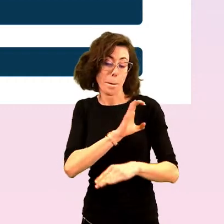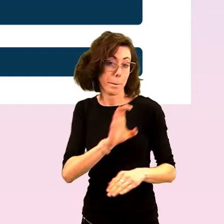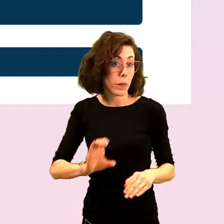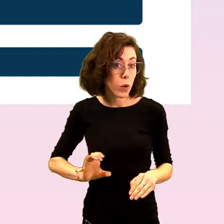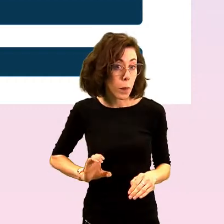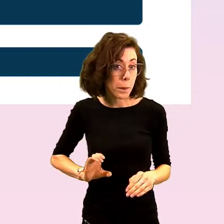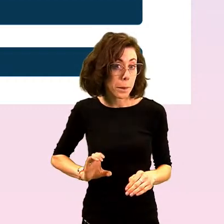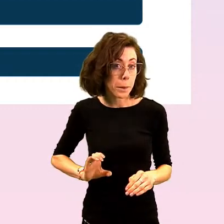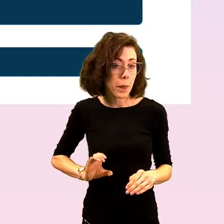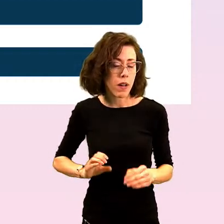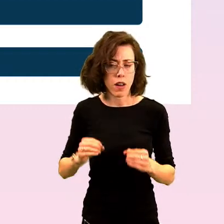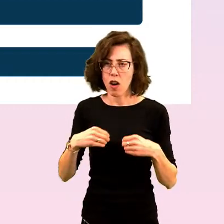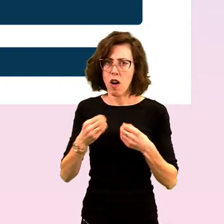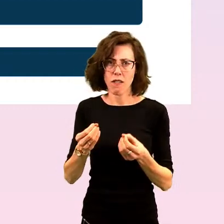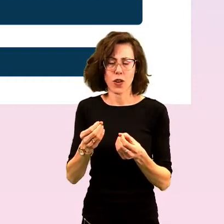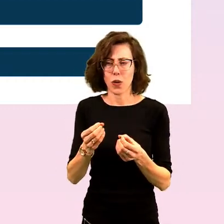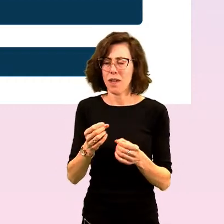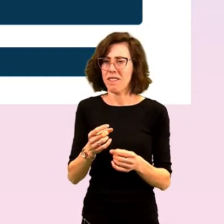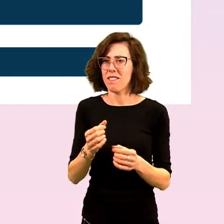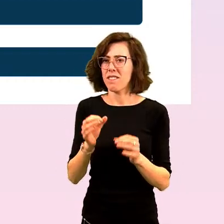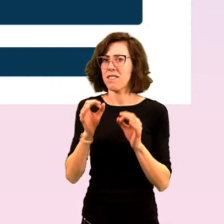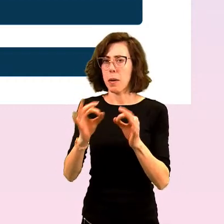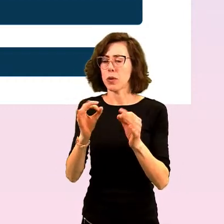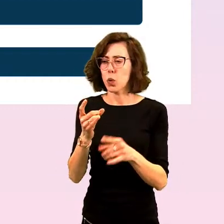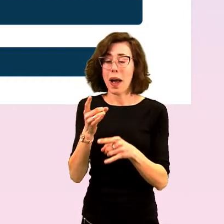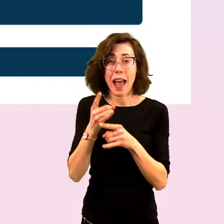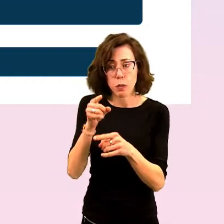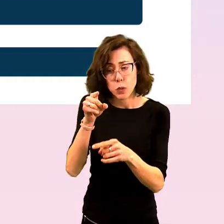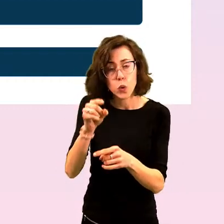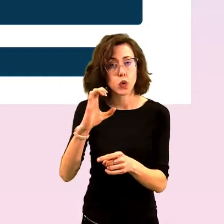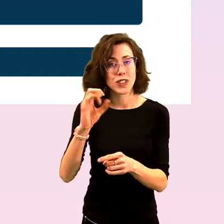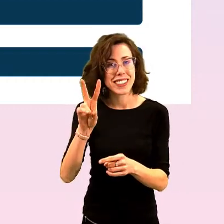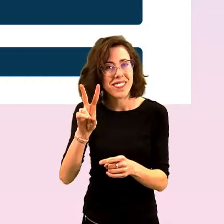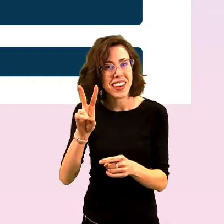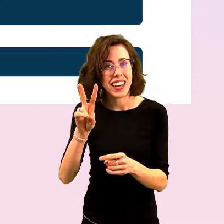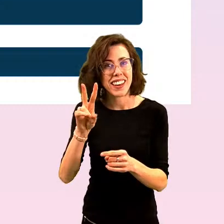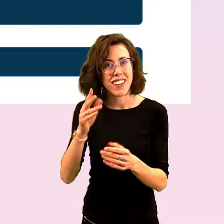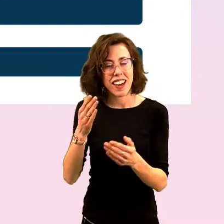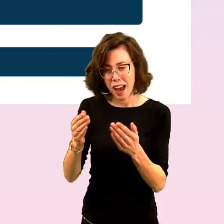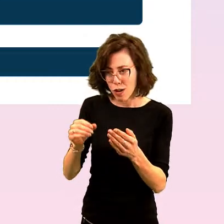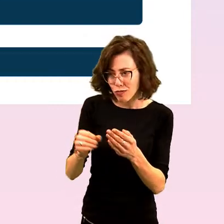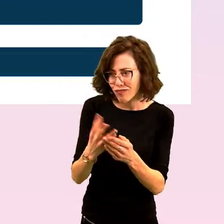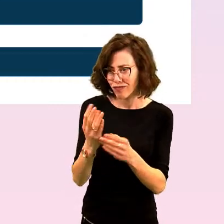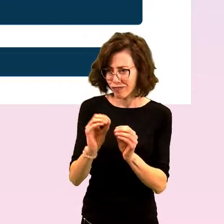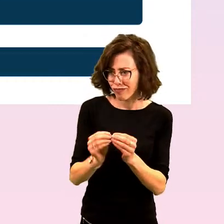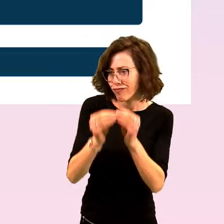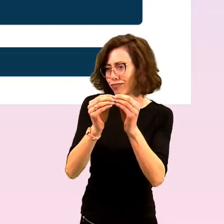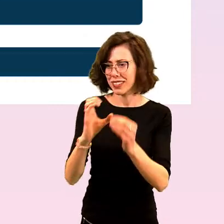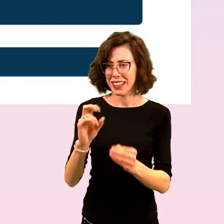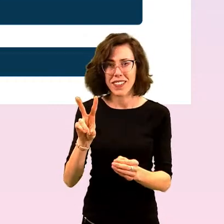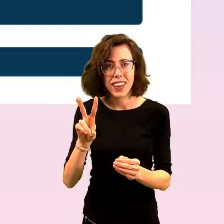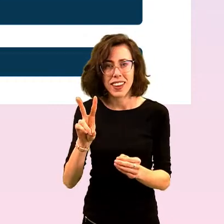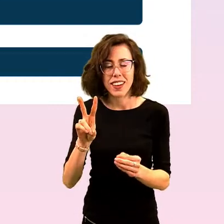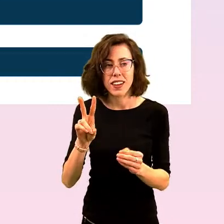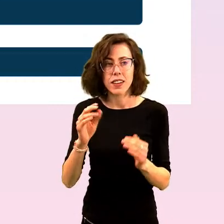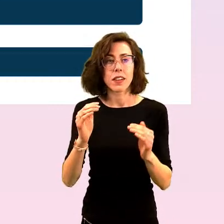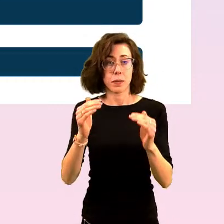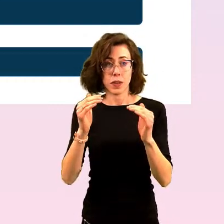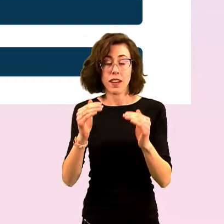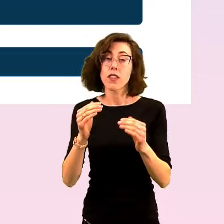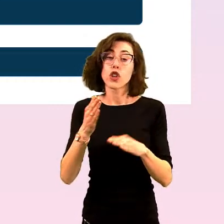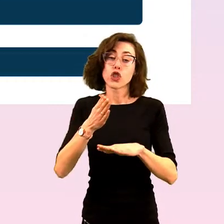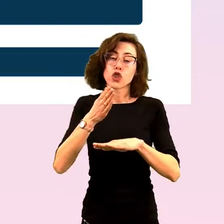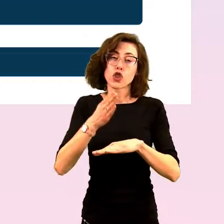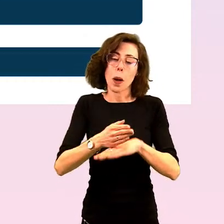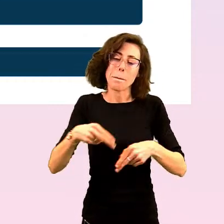good CV workshops and skills development. And we have Job Path, who are contracted to us, and